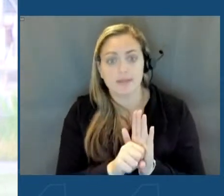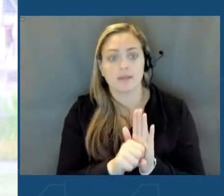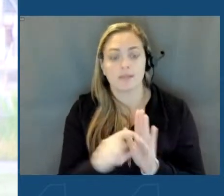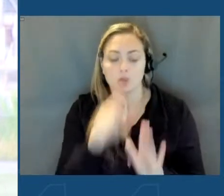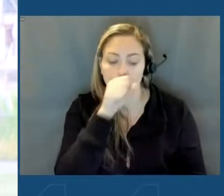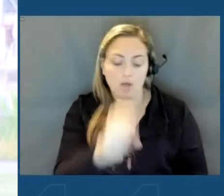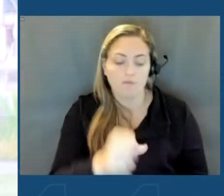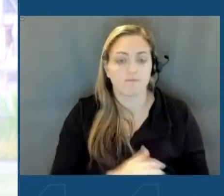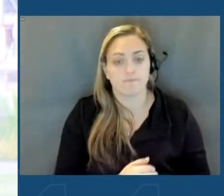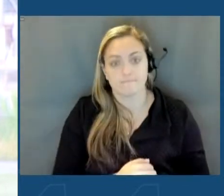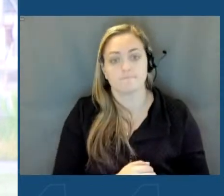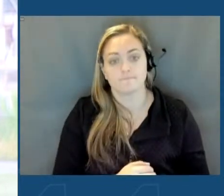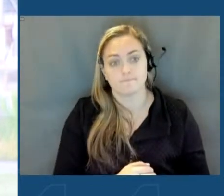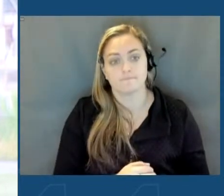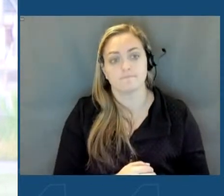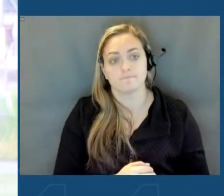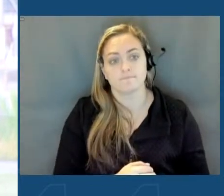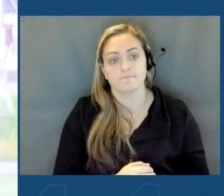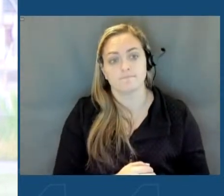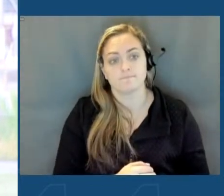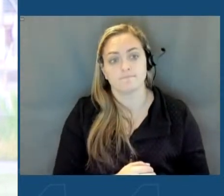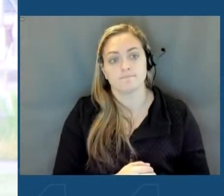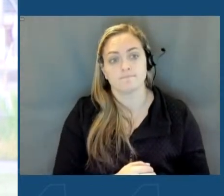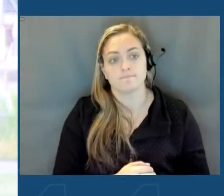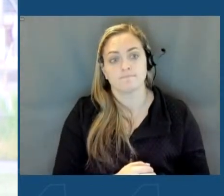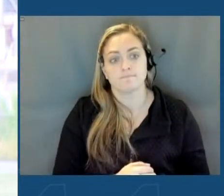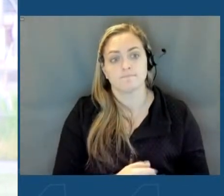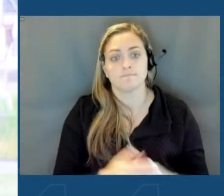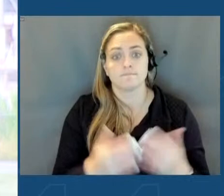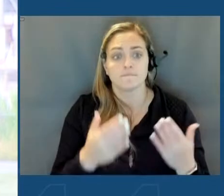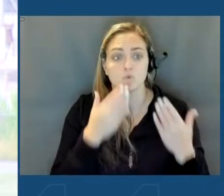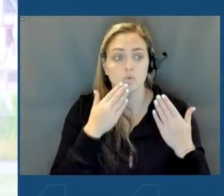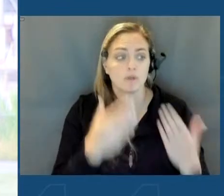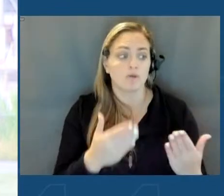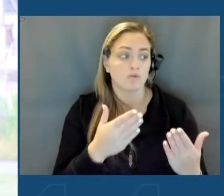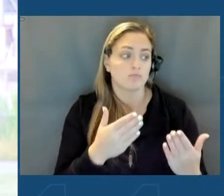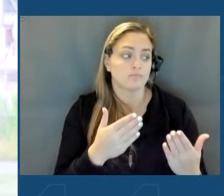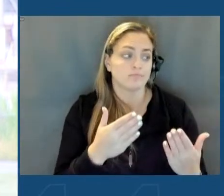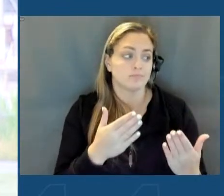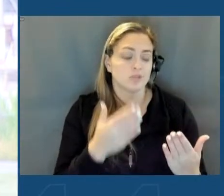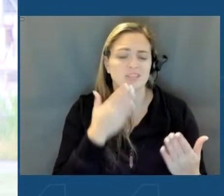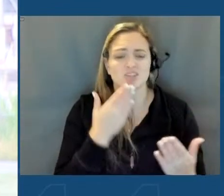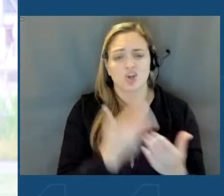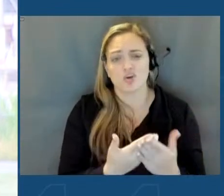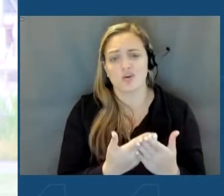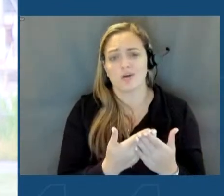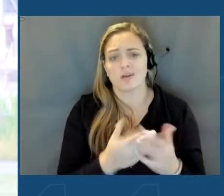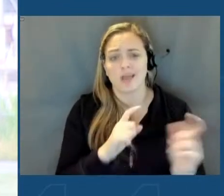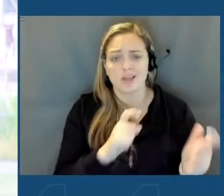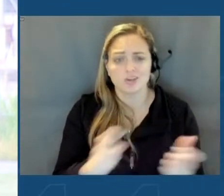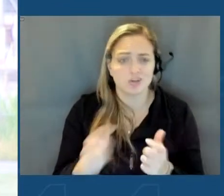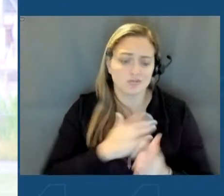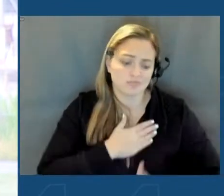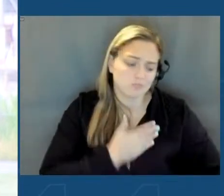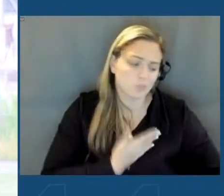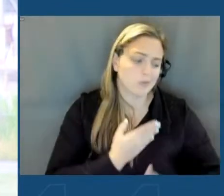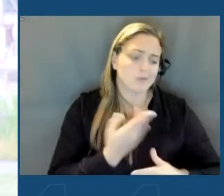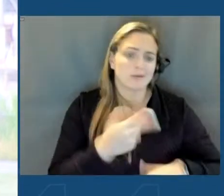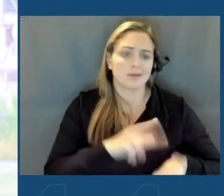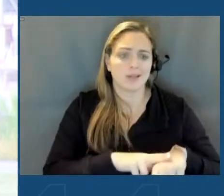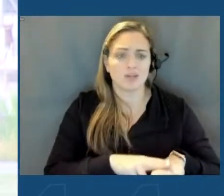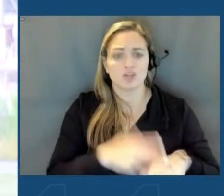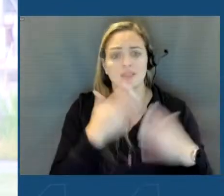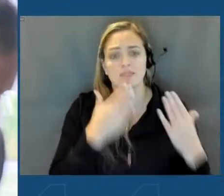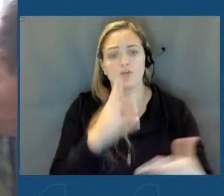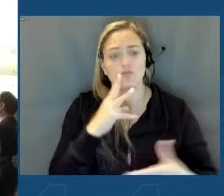love. Thanks to a good and generous nation. A good and generous nation that makes this day and all of our days possible. Thank you for